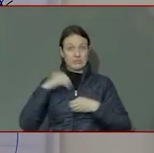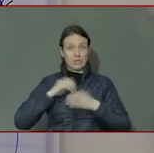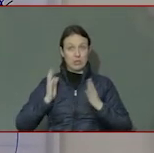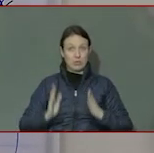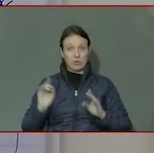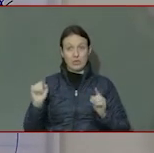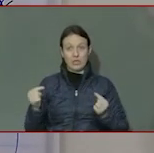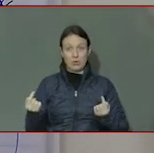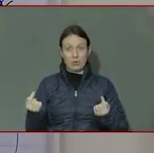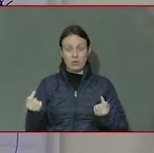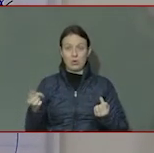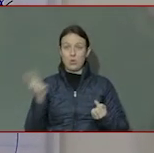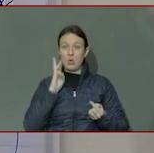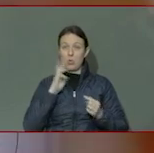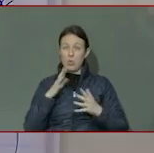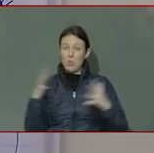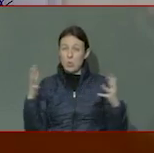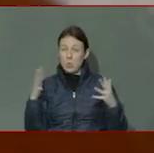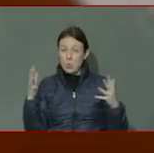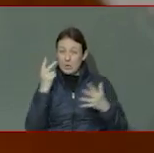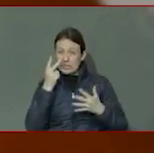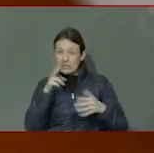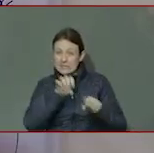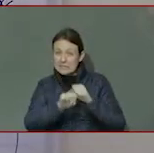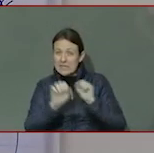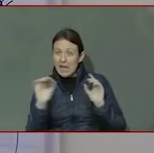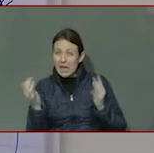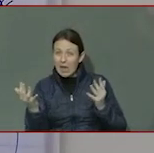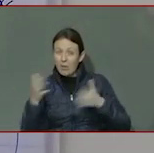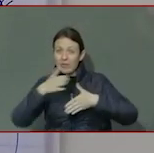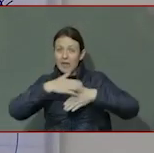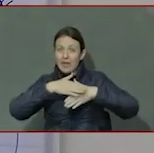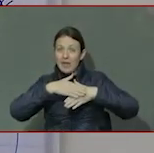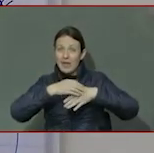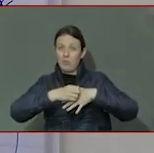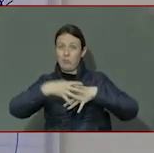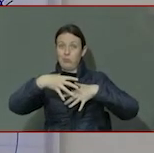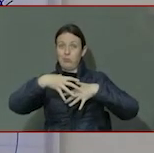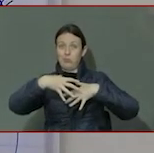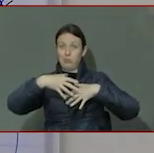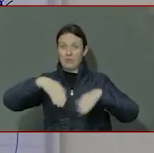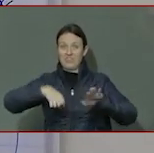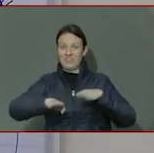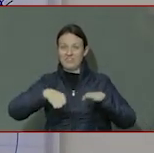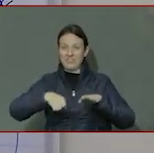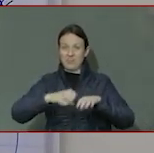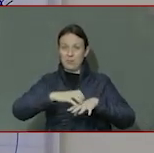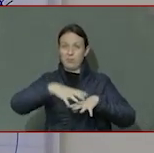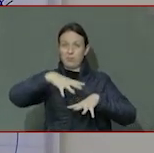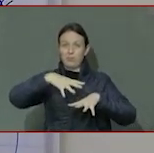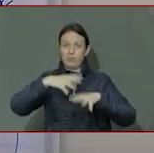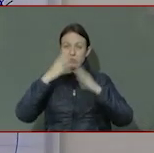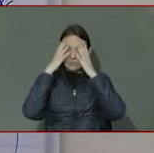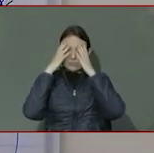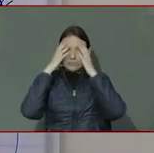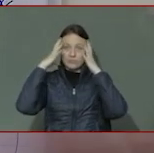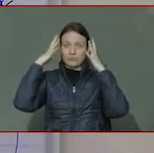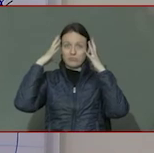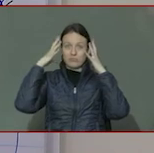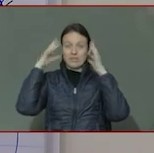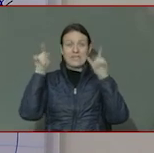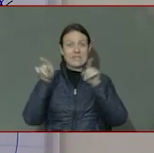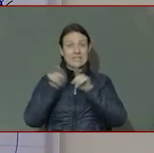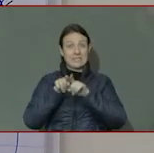patient that's got too much water in his body? You can see his hands are swollen, his face even, feet. You see the old people, I saw it with my own